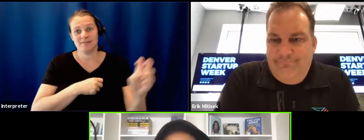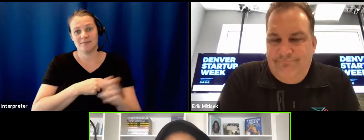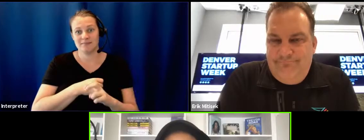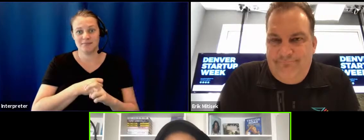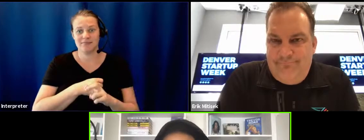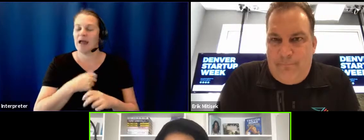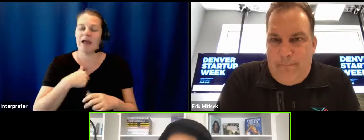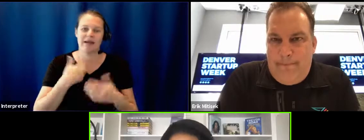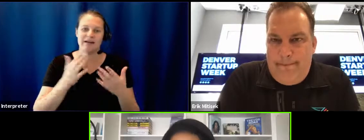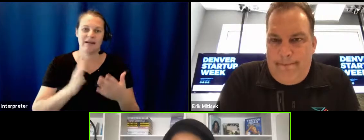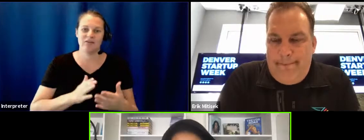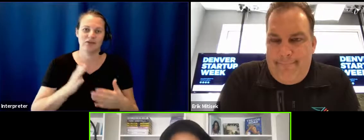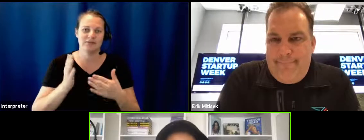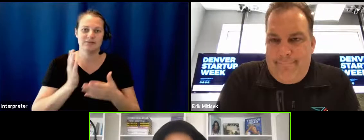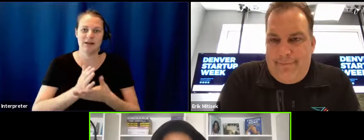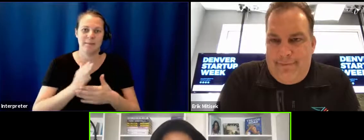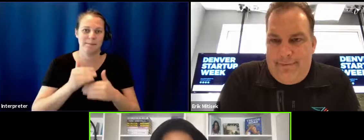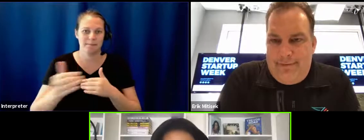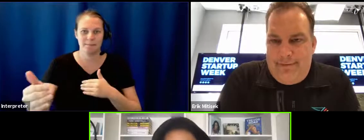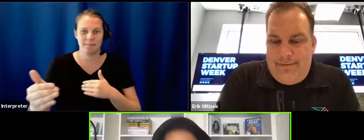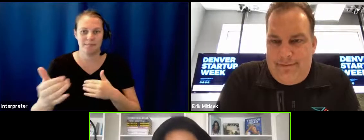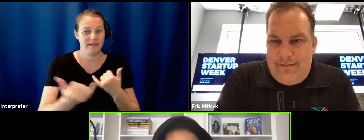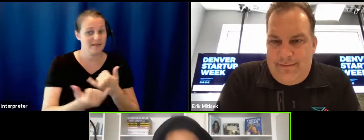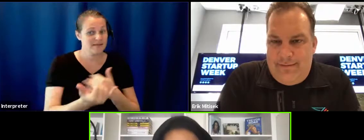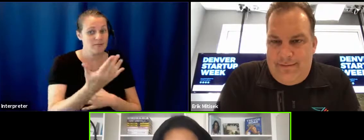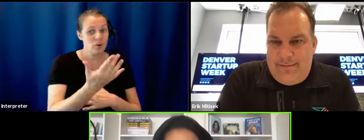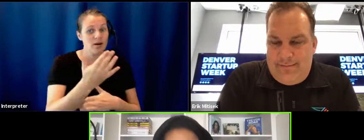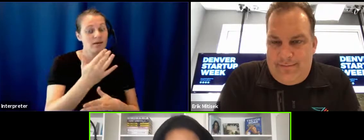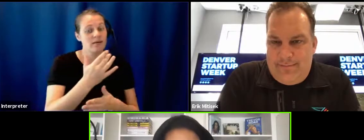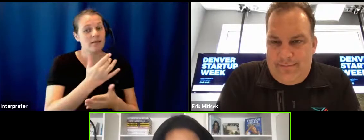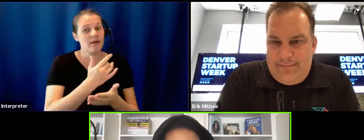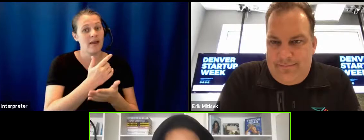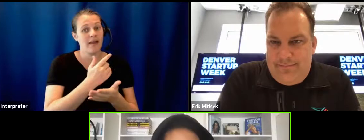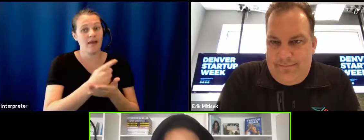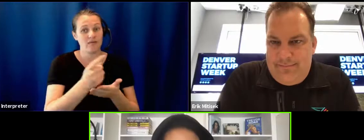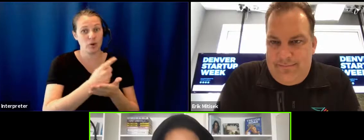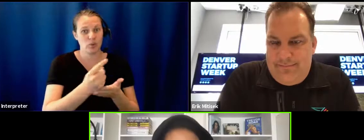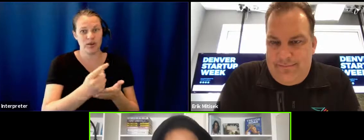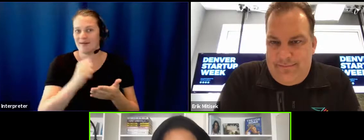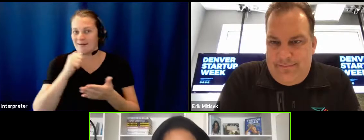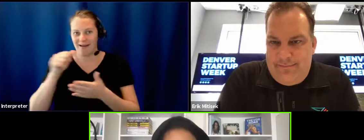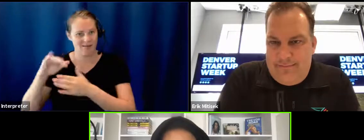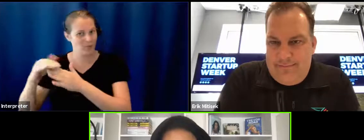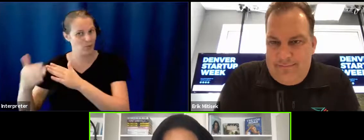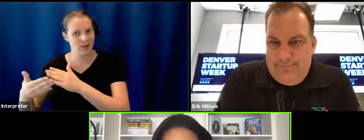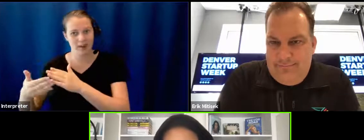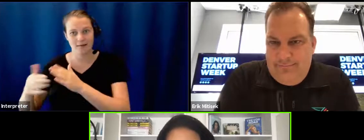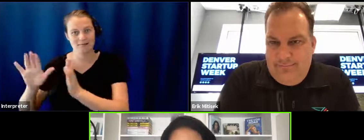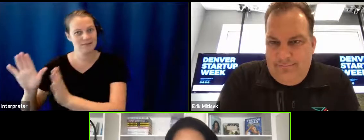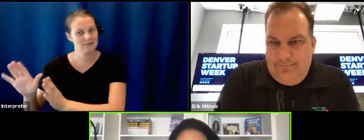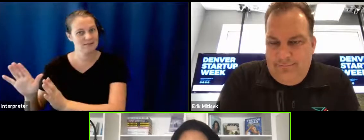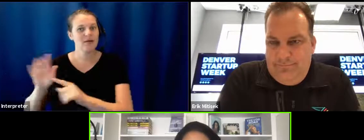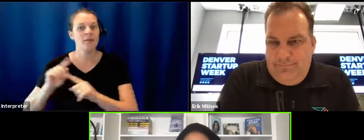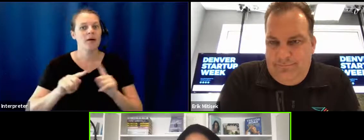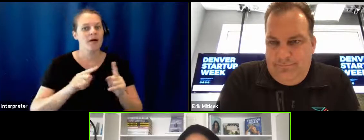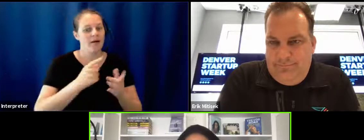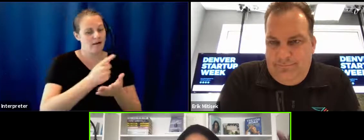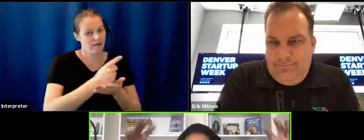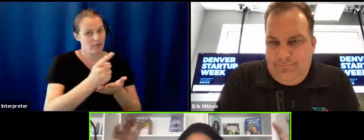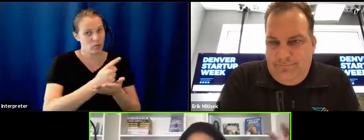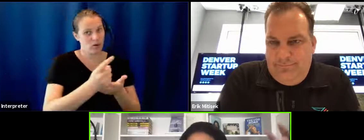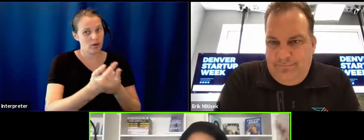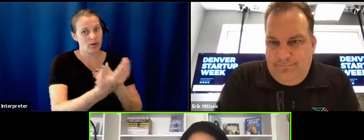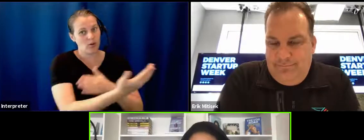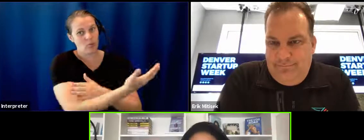this morning and every morning of the week, not the weekends, because I try to have those boundaries. Every morning of every week, I do